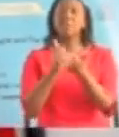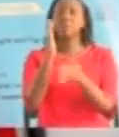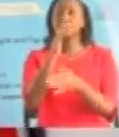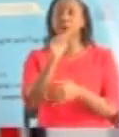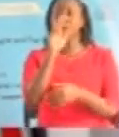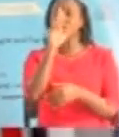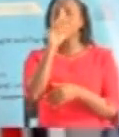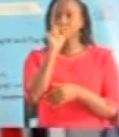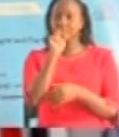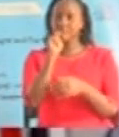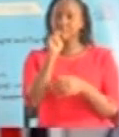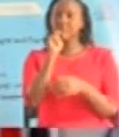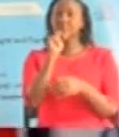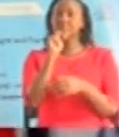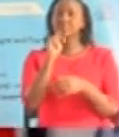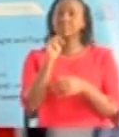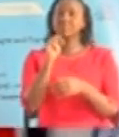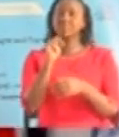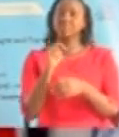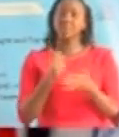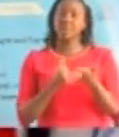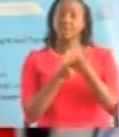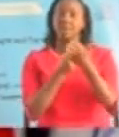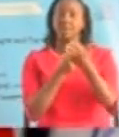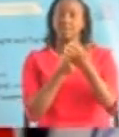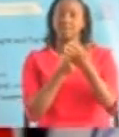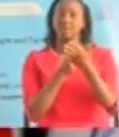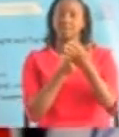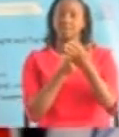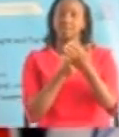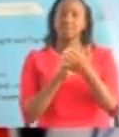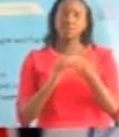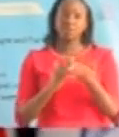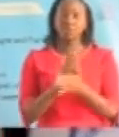by Professor George Getau and Dhobe Mwangi.